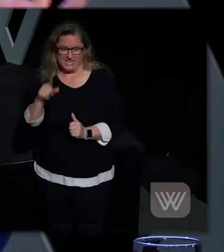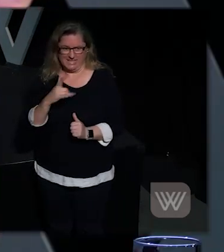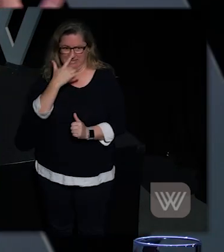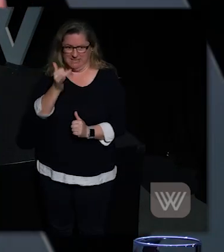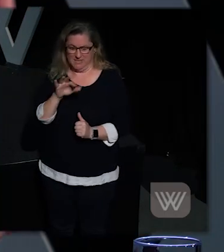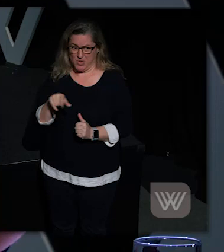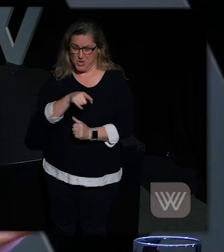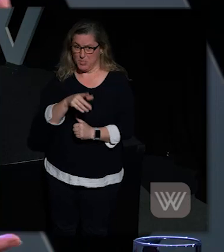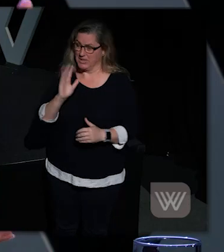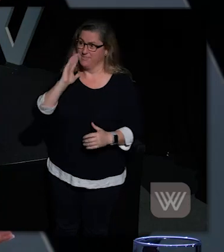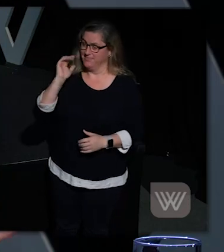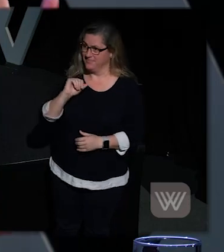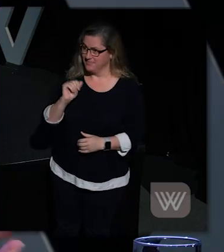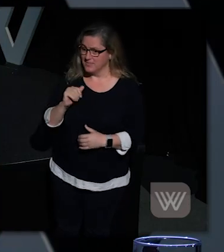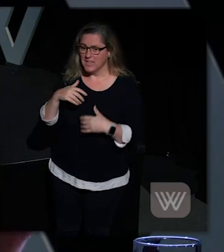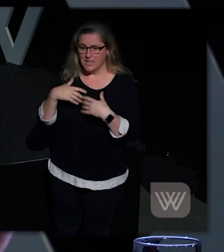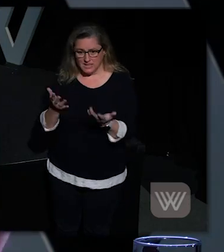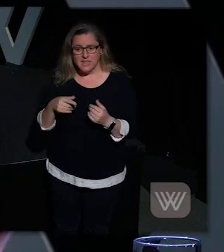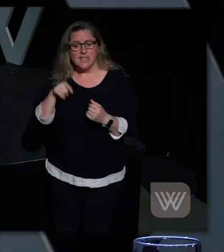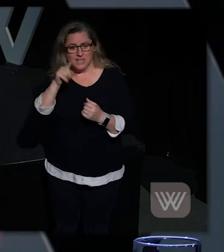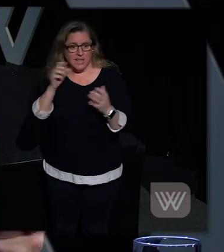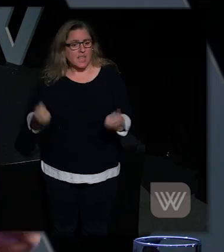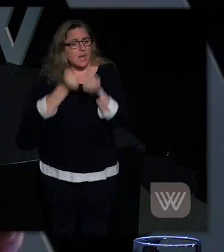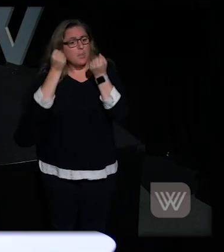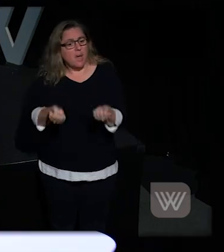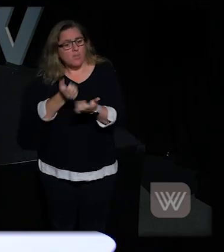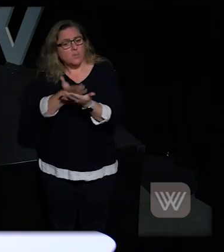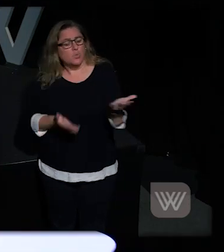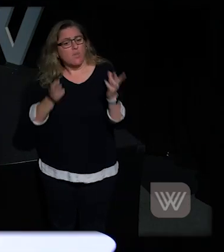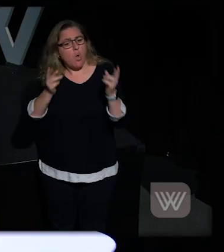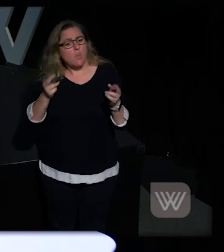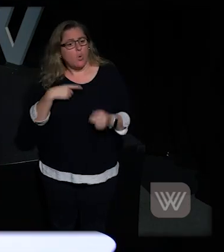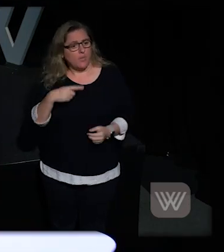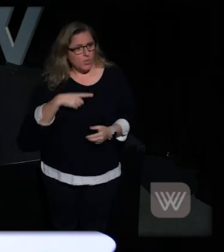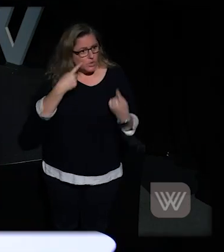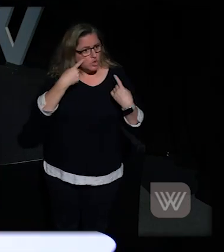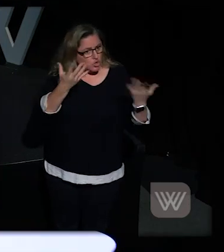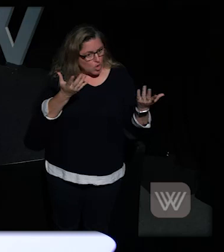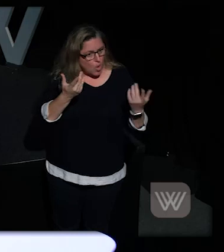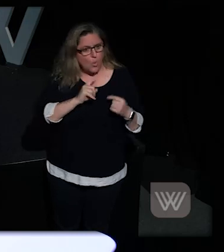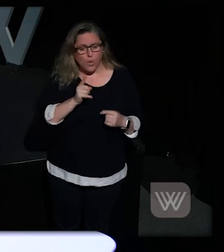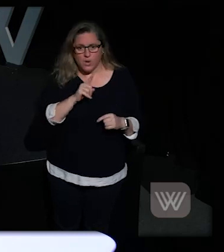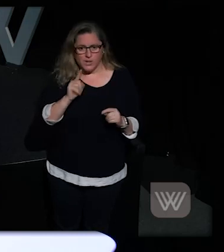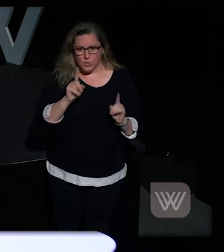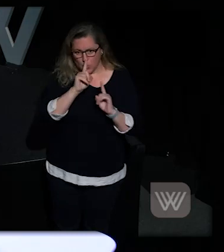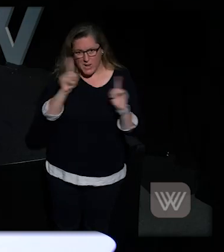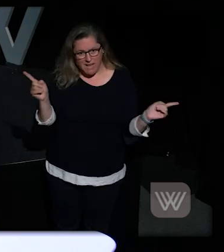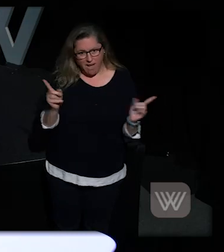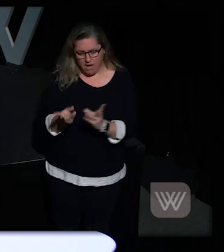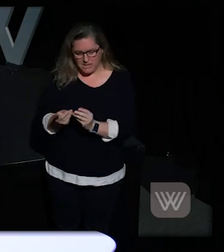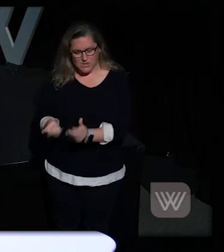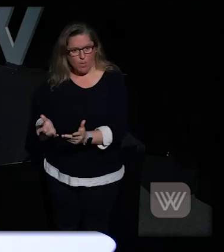but the thing is, right, this is actually a powerful story of hope because it shows that we cannot solve this